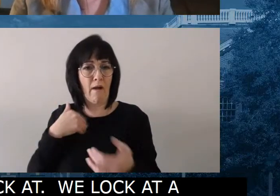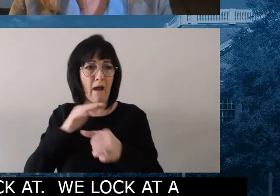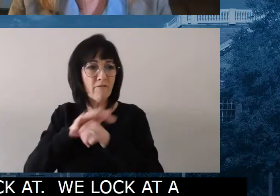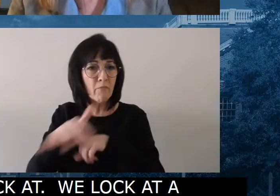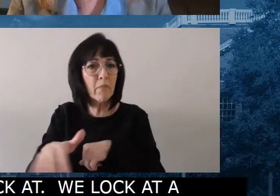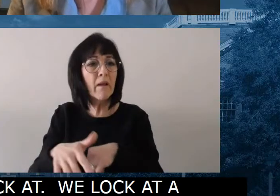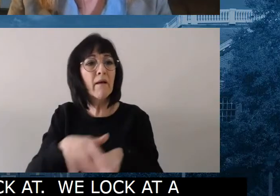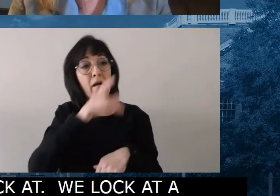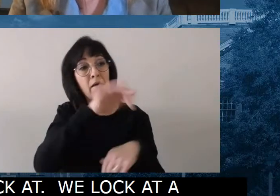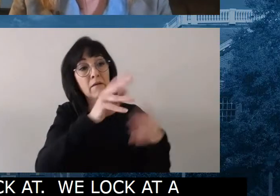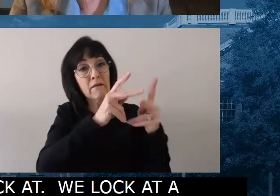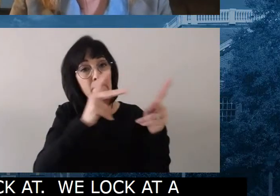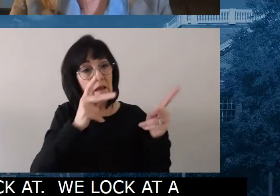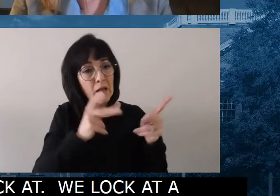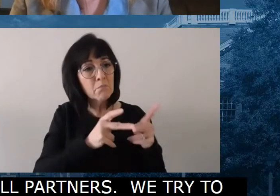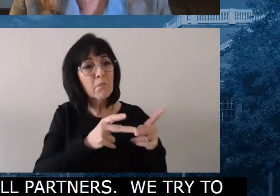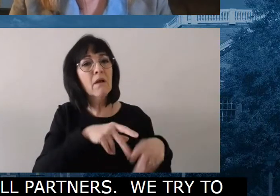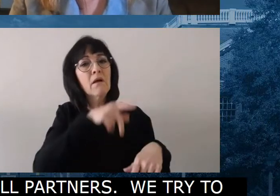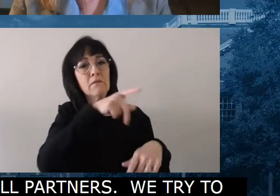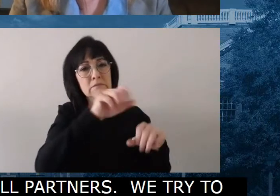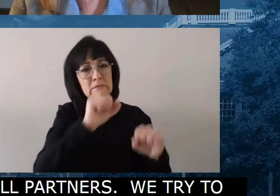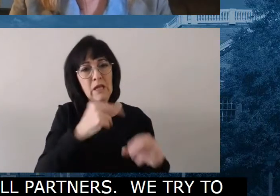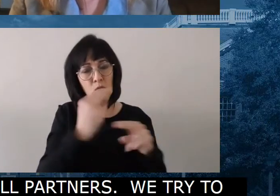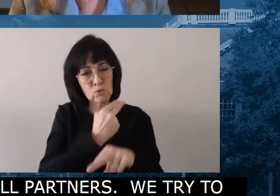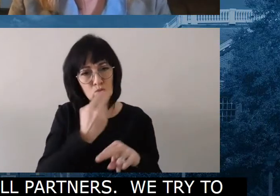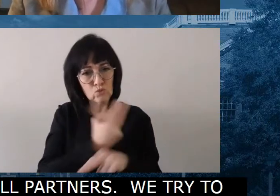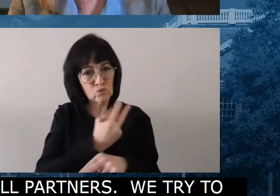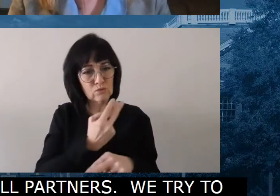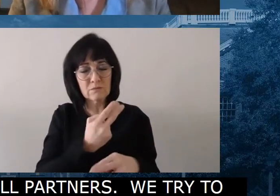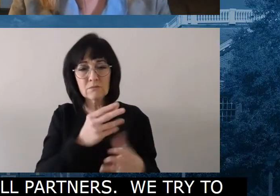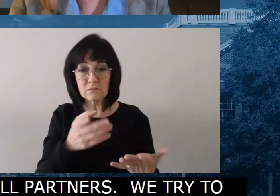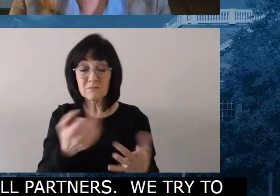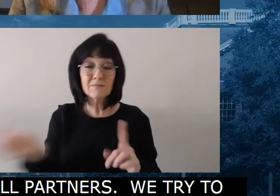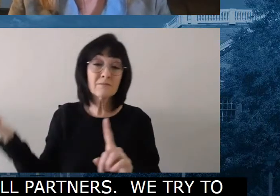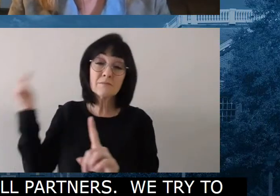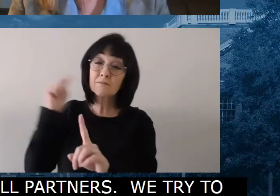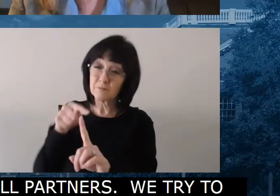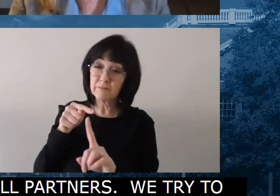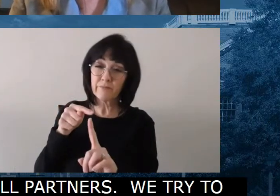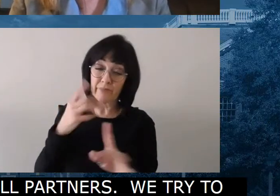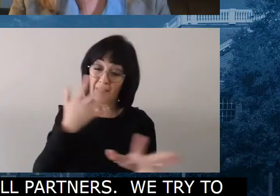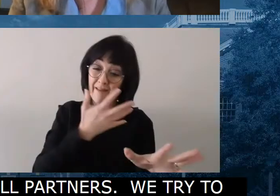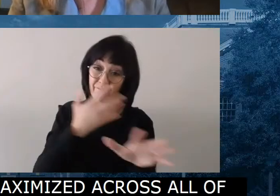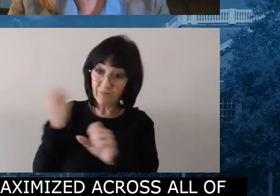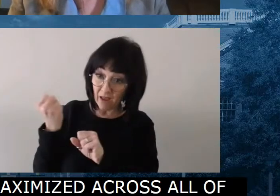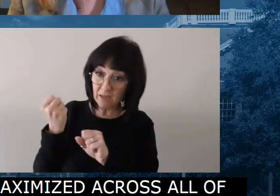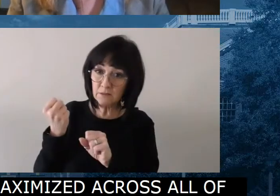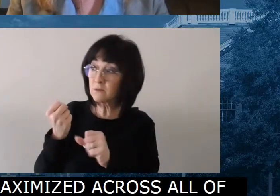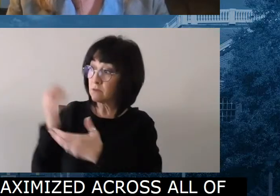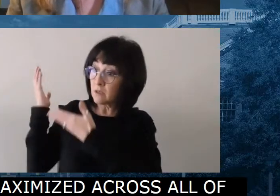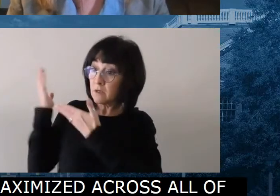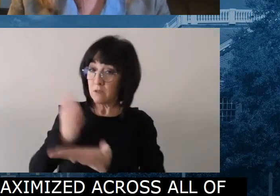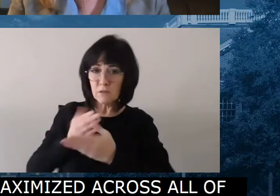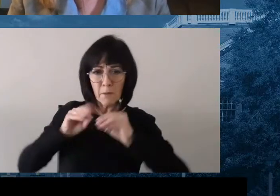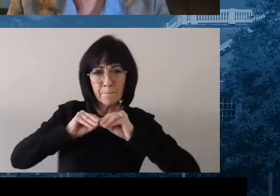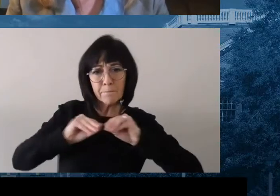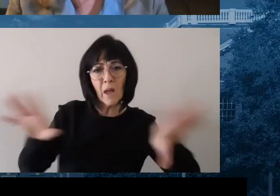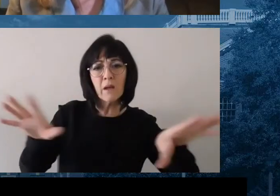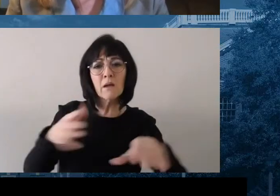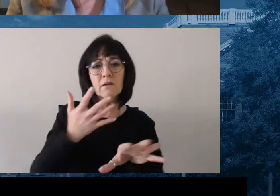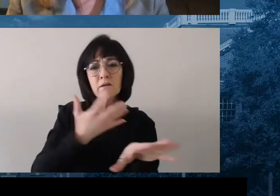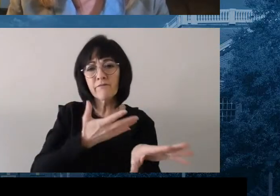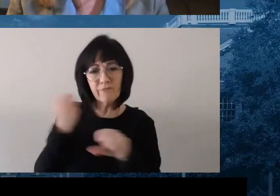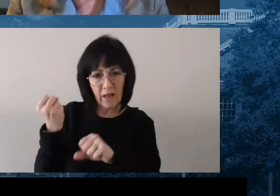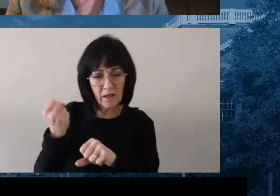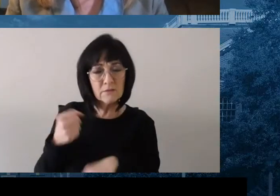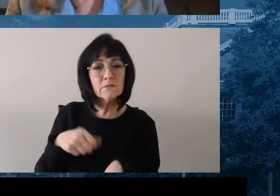trying to match. We want fast and fair, and to get fast, you need to get it to folks that can move